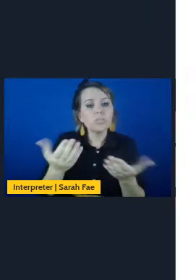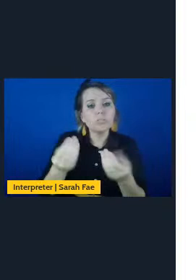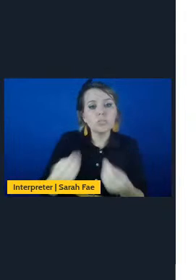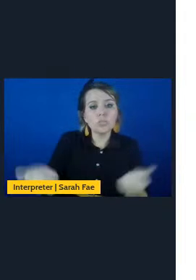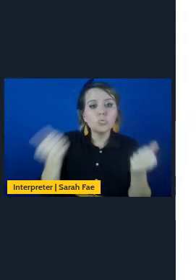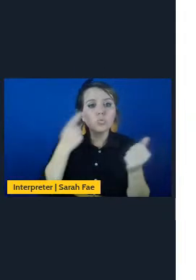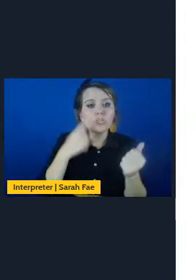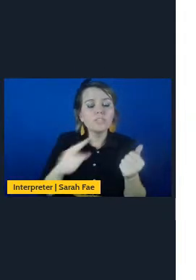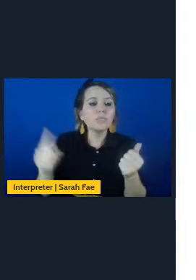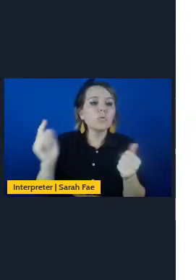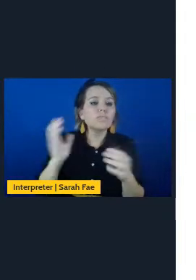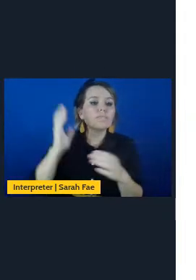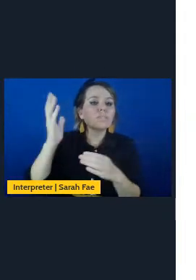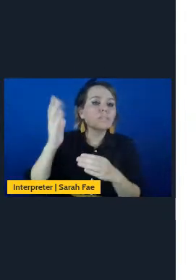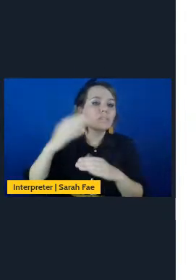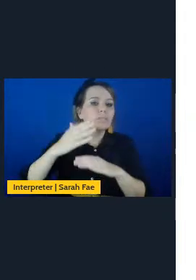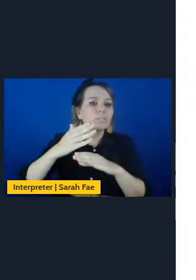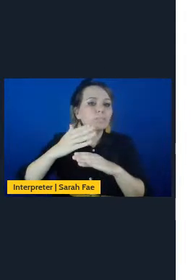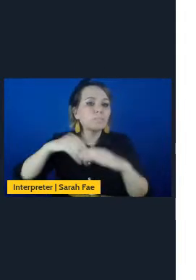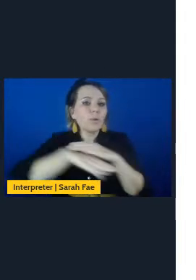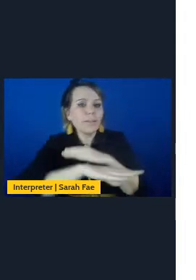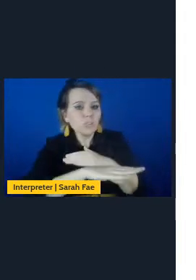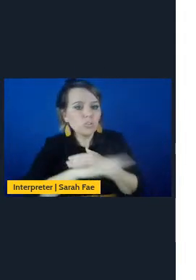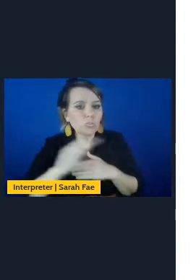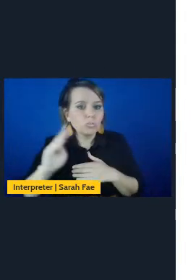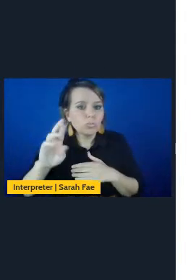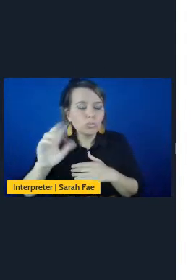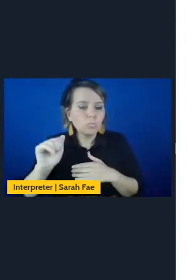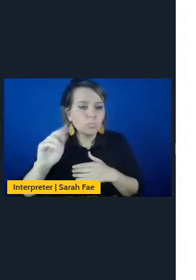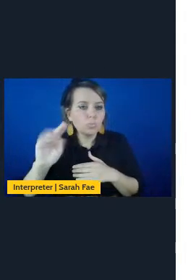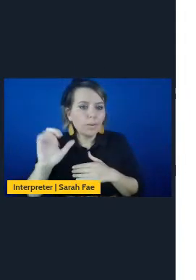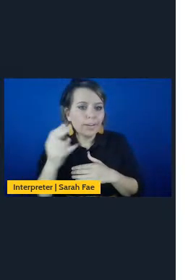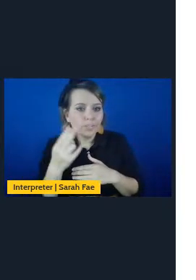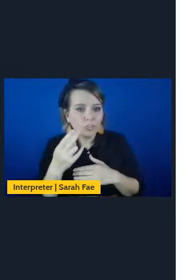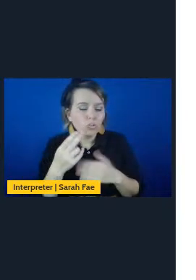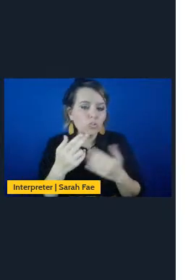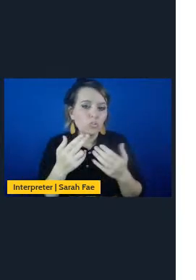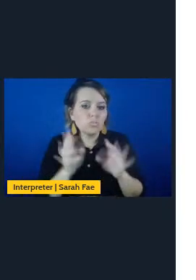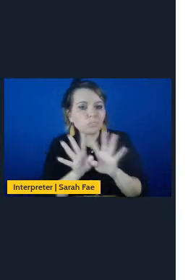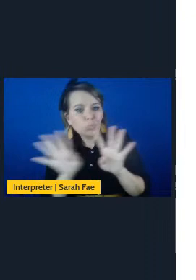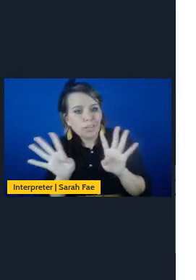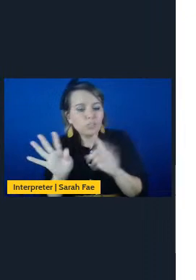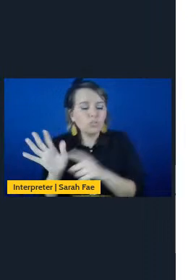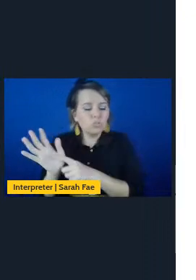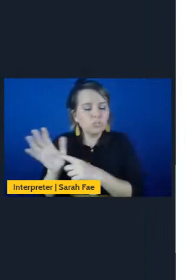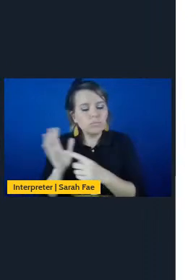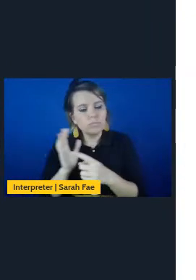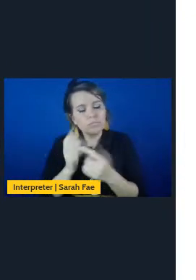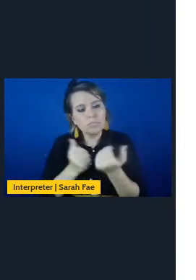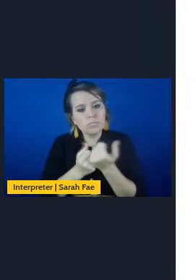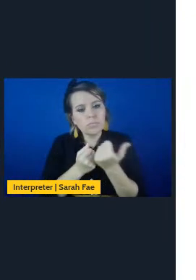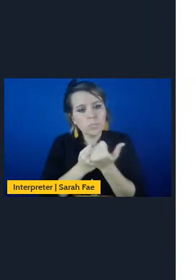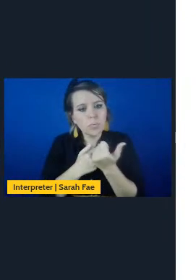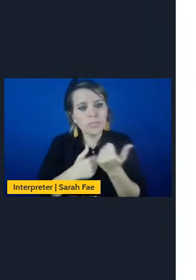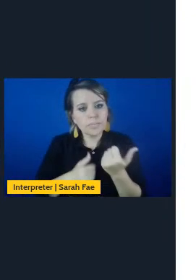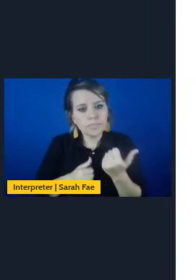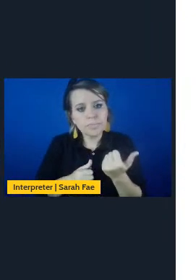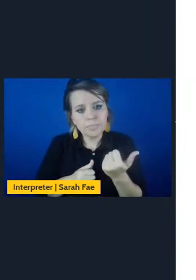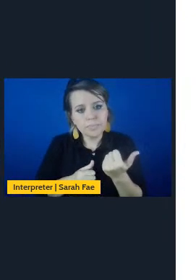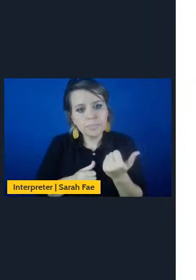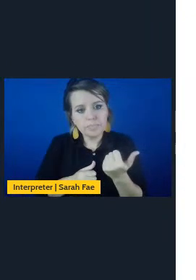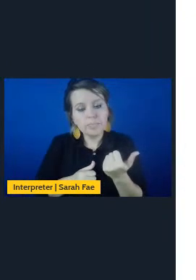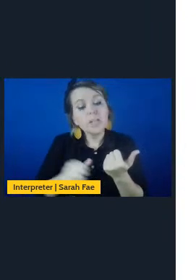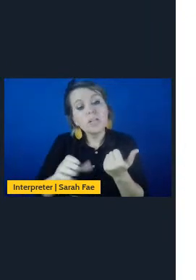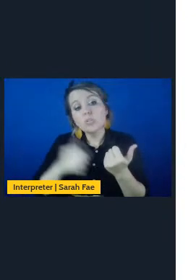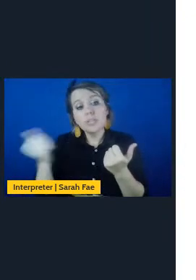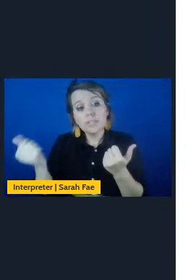branch deployments. There is a pattern that you can apply with the new code pipeline dynamically